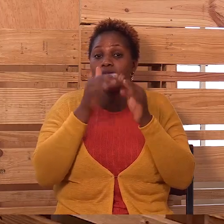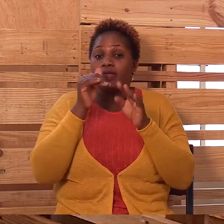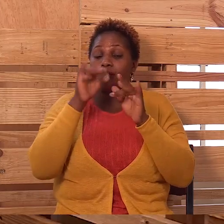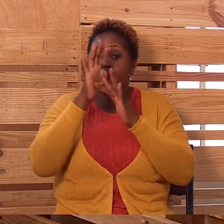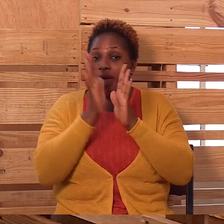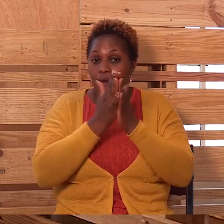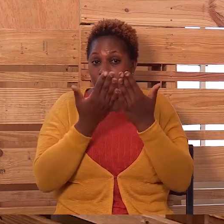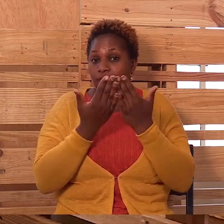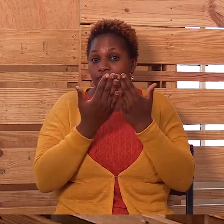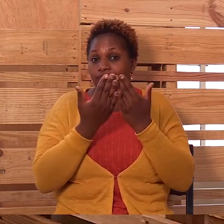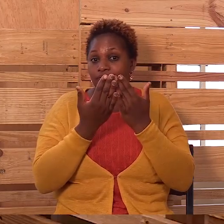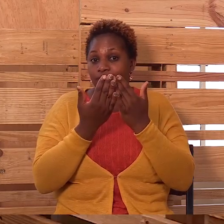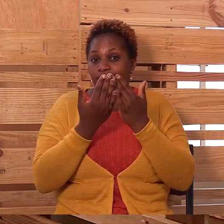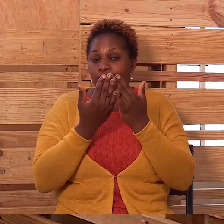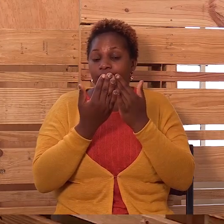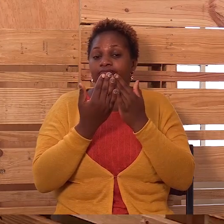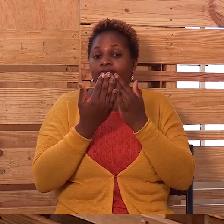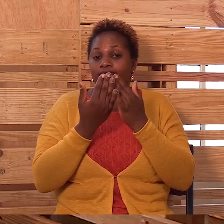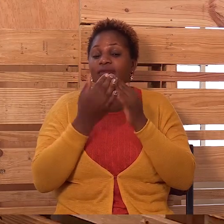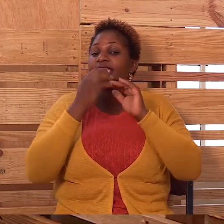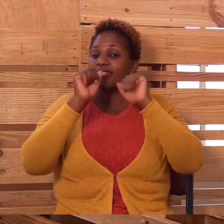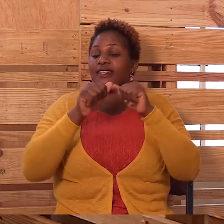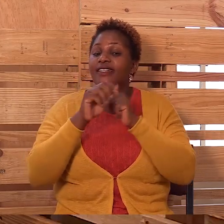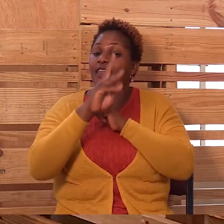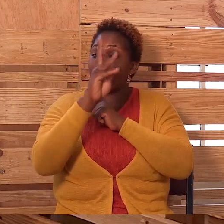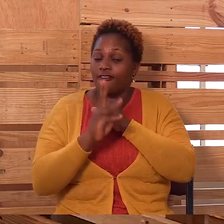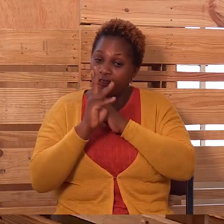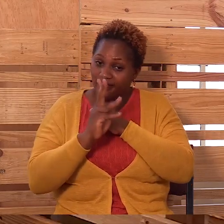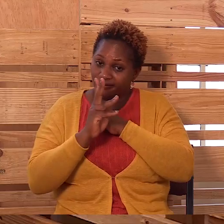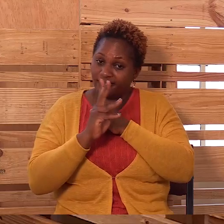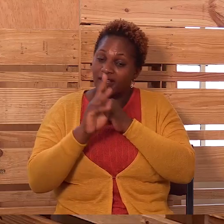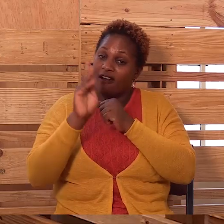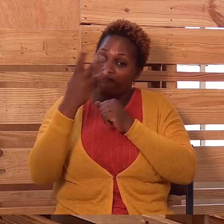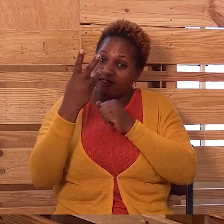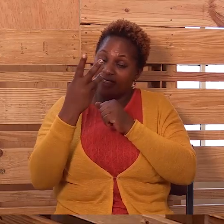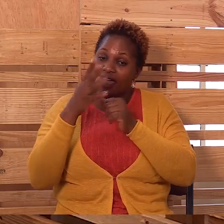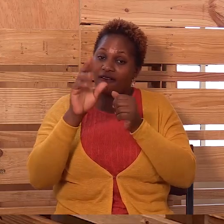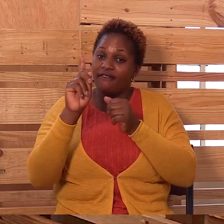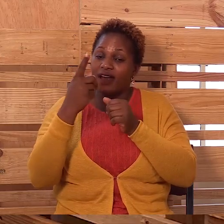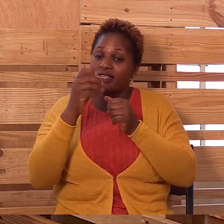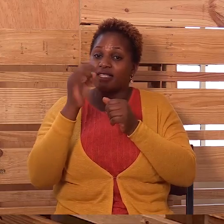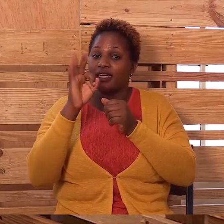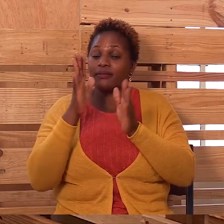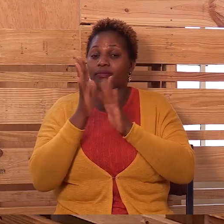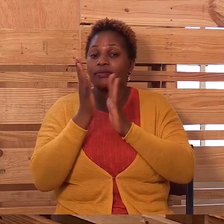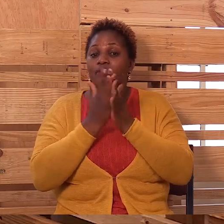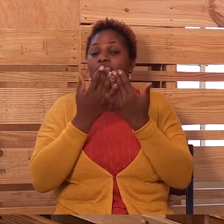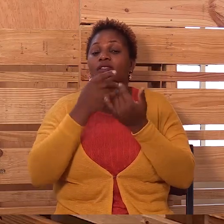Bible? Is Numbers the third or the fourth book in the Bible? Yes, it's the fourth. And what are the first three